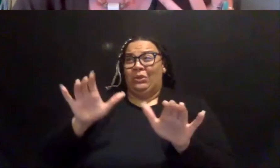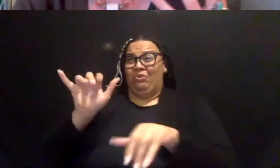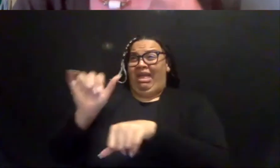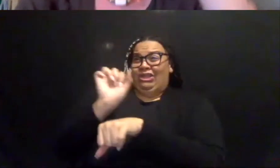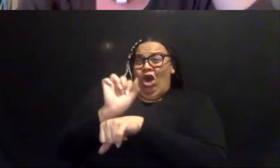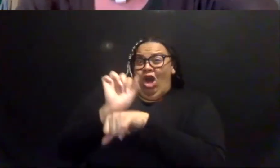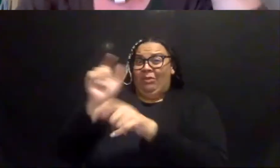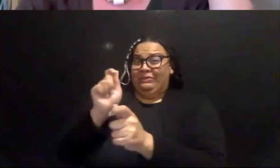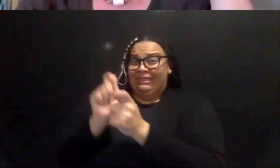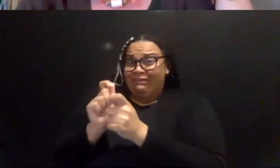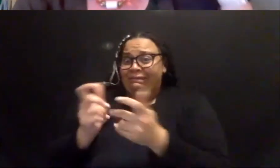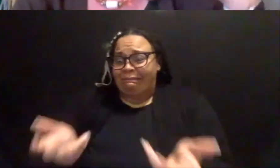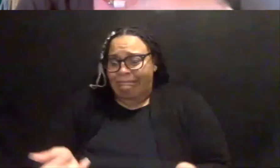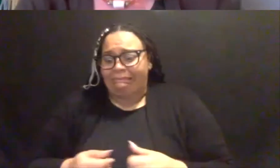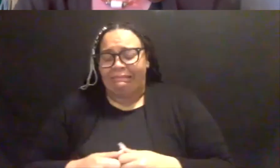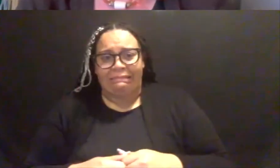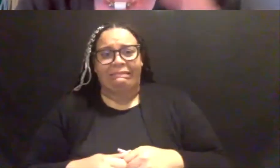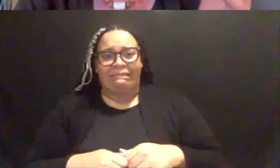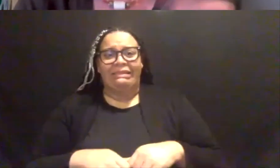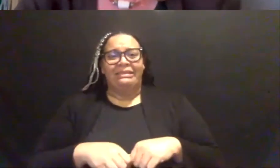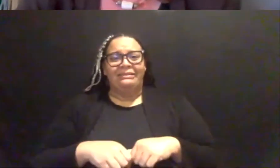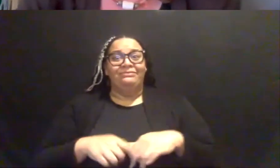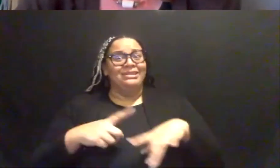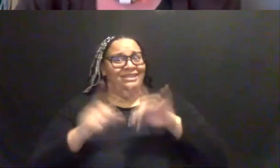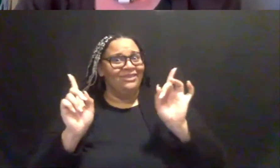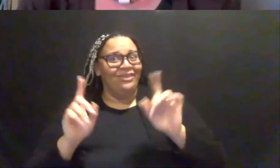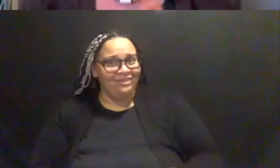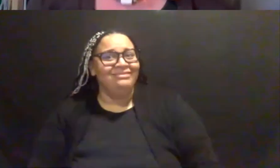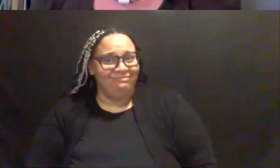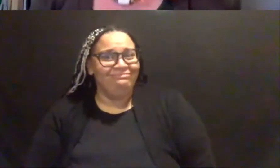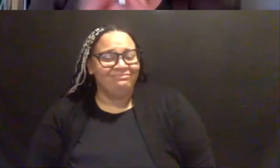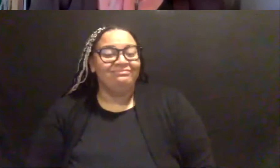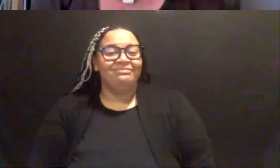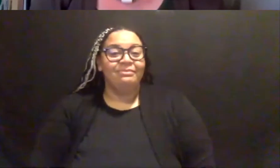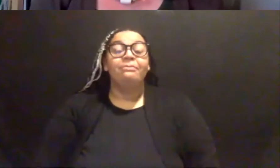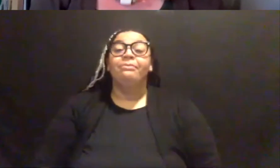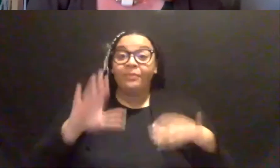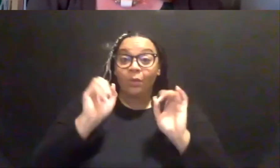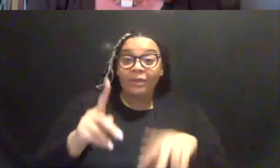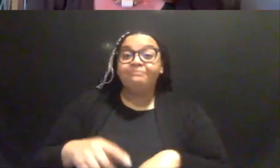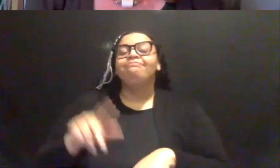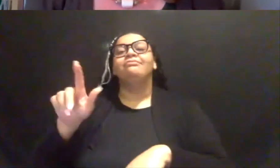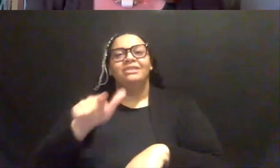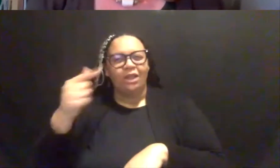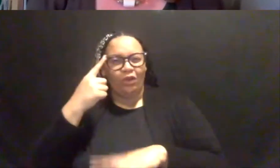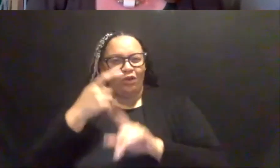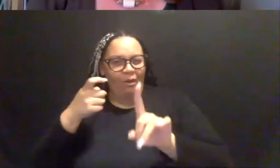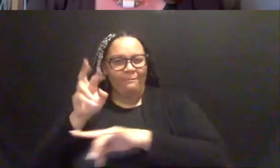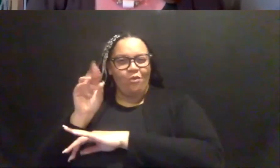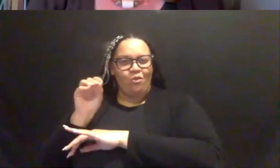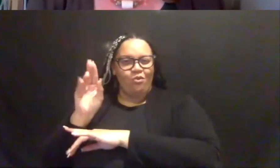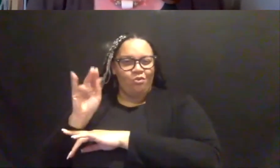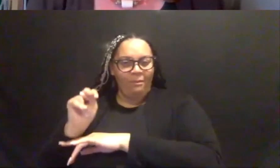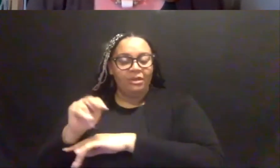it's interesting. It's different. All right, another one from Robin. Is there a way